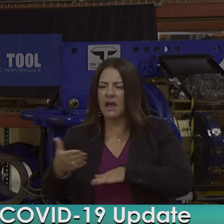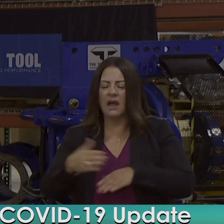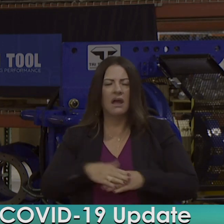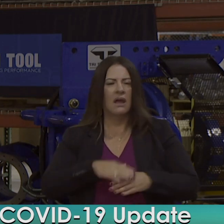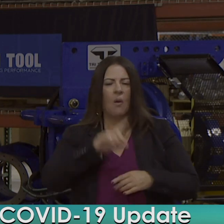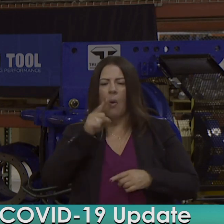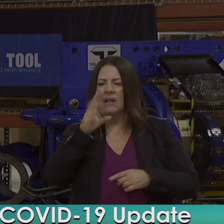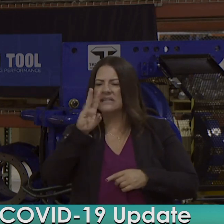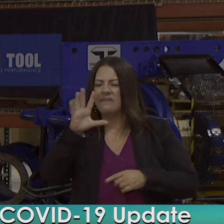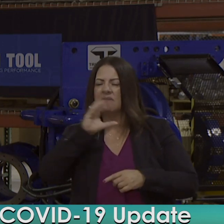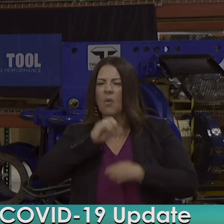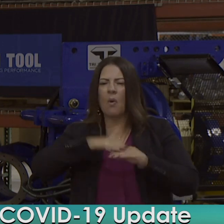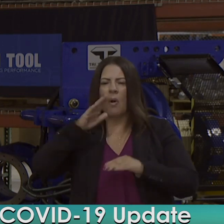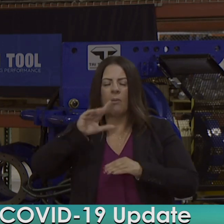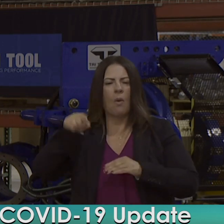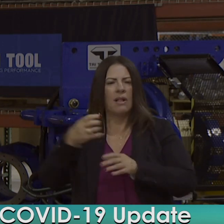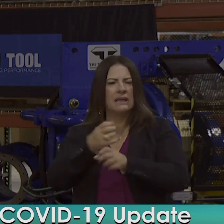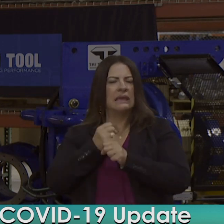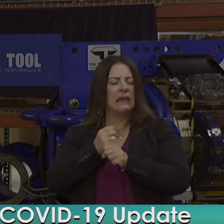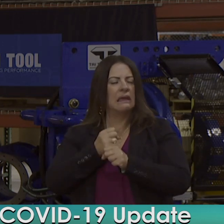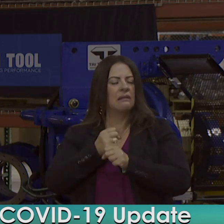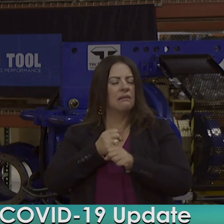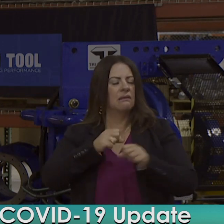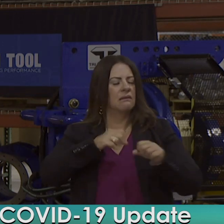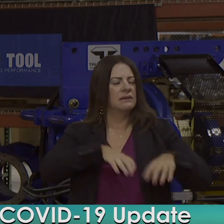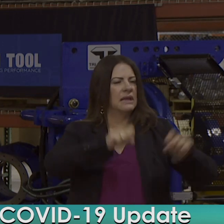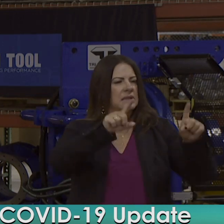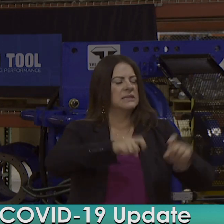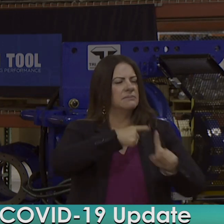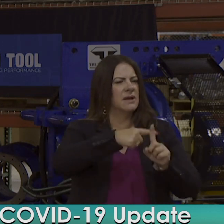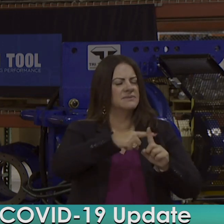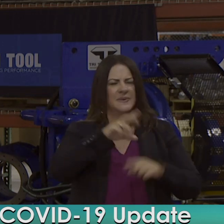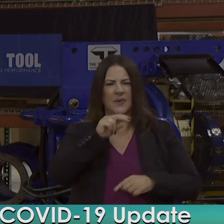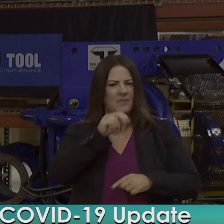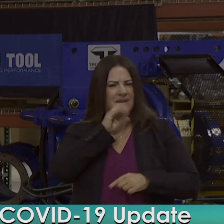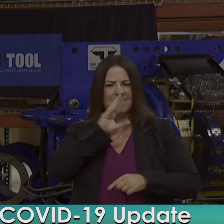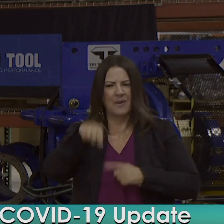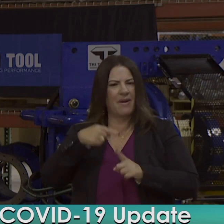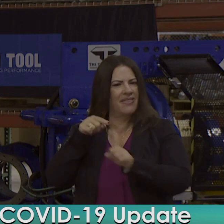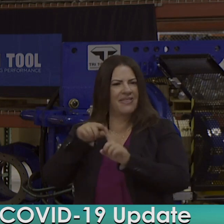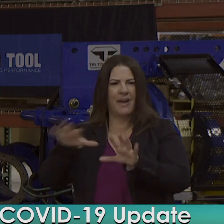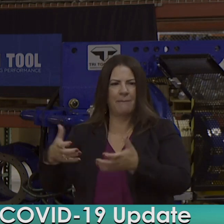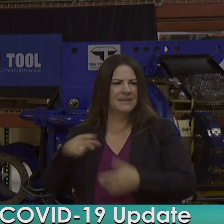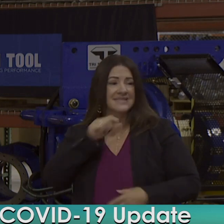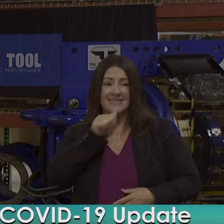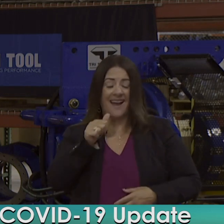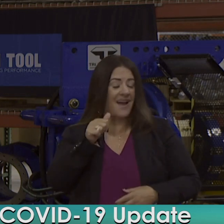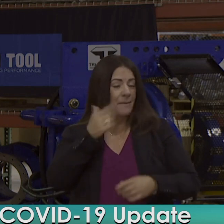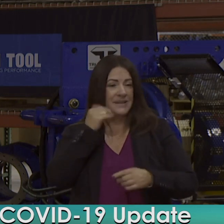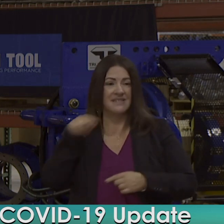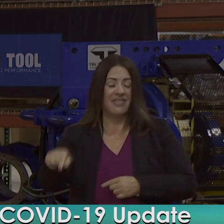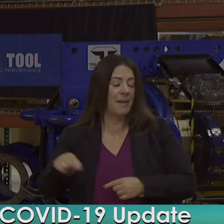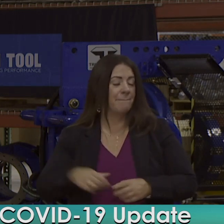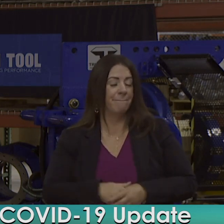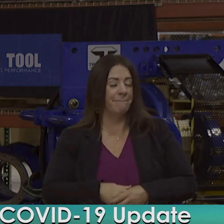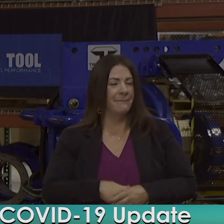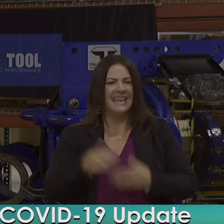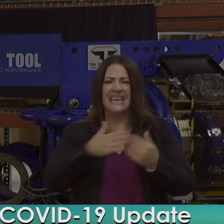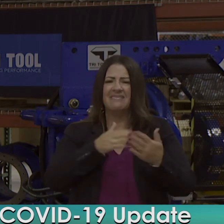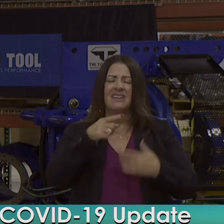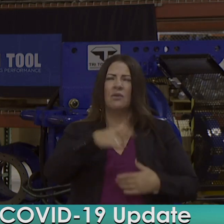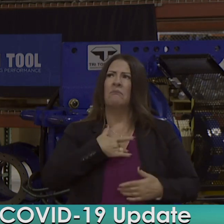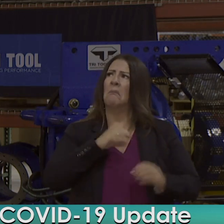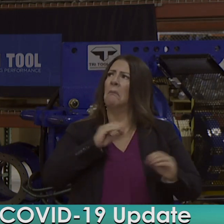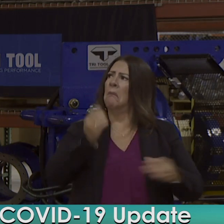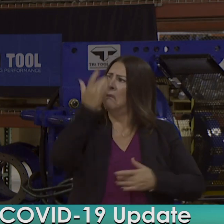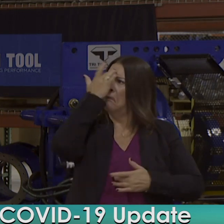over that are getting positive test results back. And so please, even if you don't feel sick, you